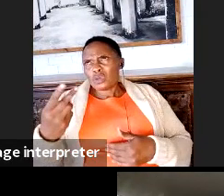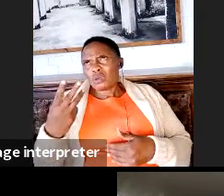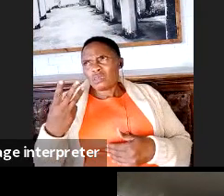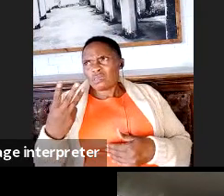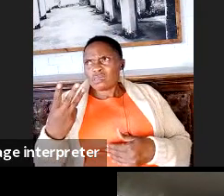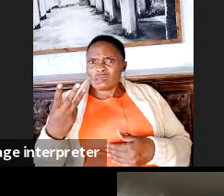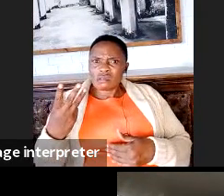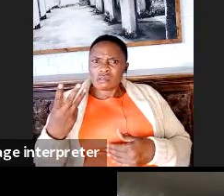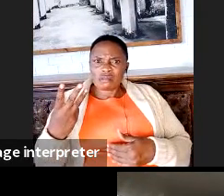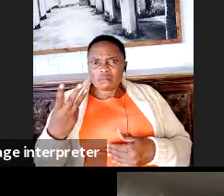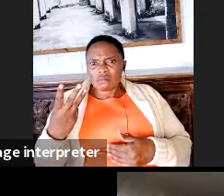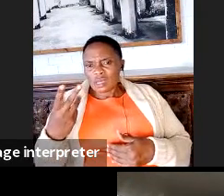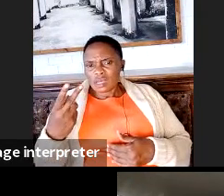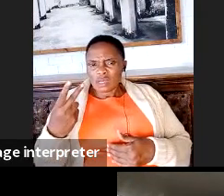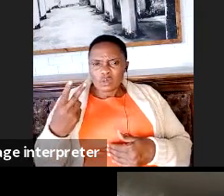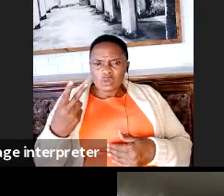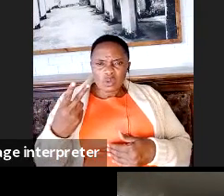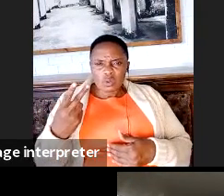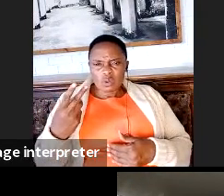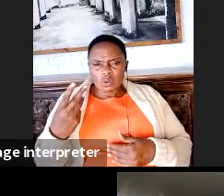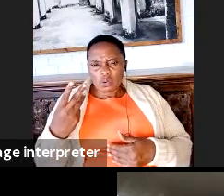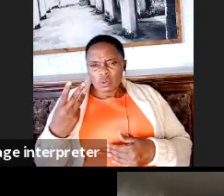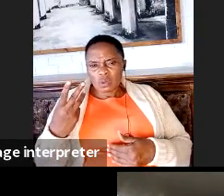sent to the president.